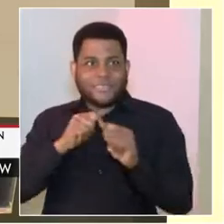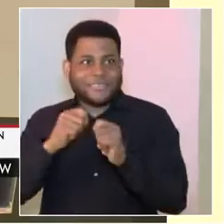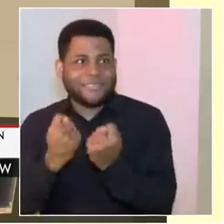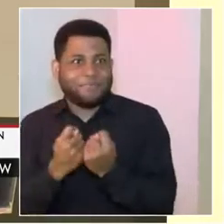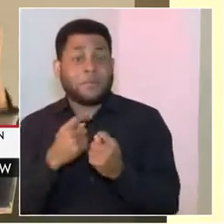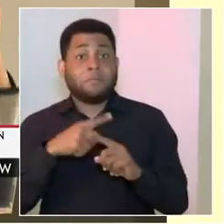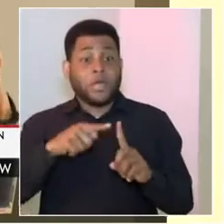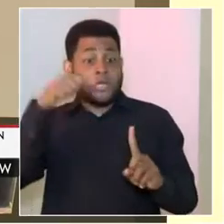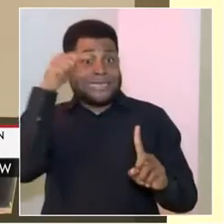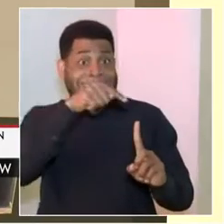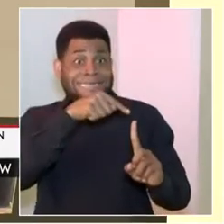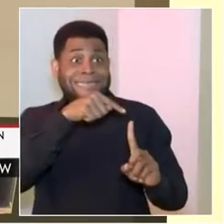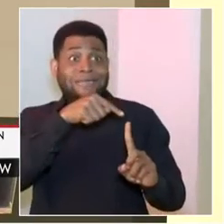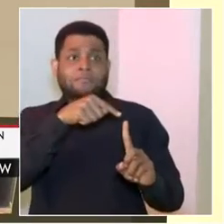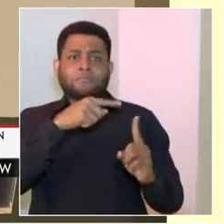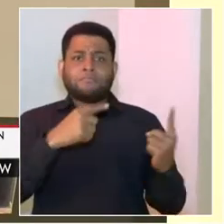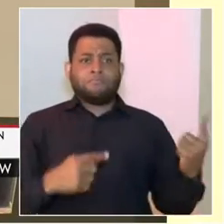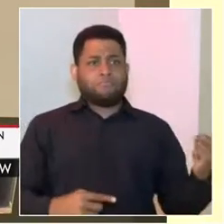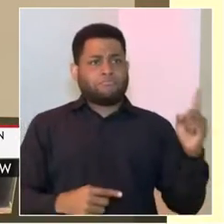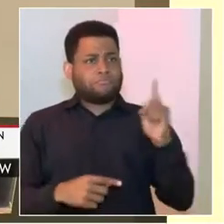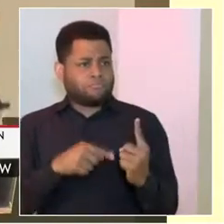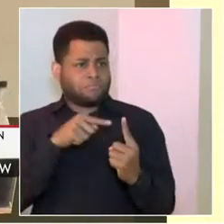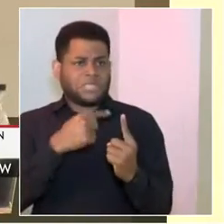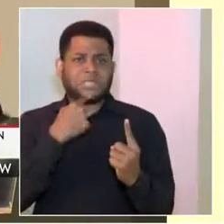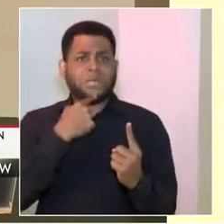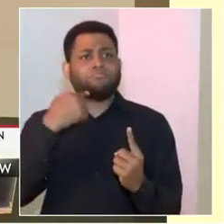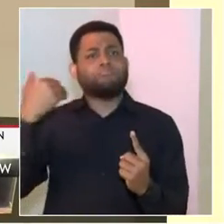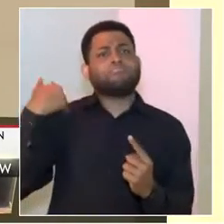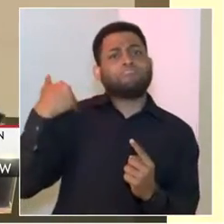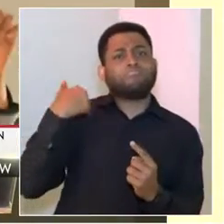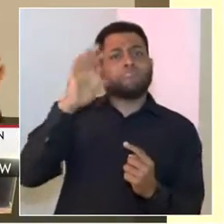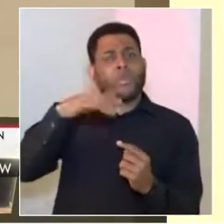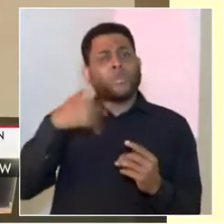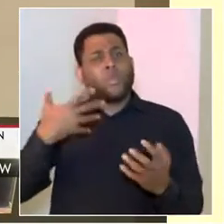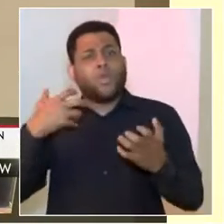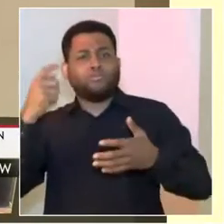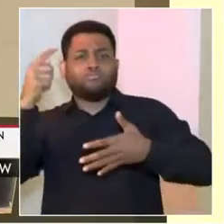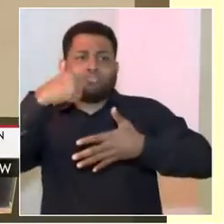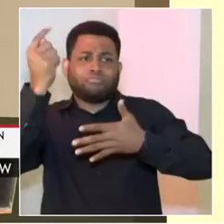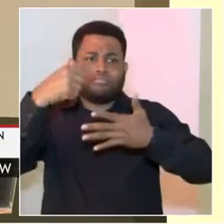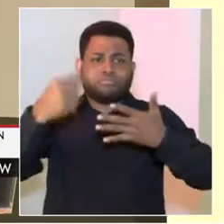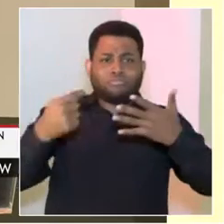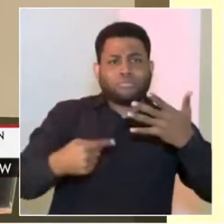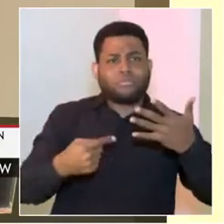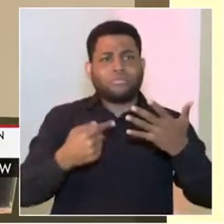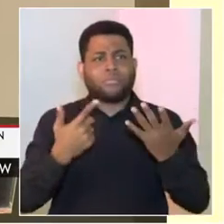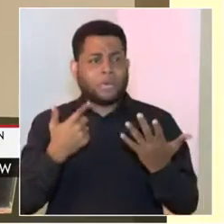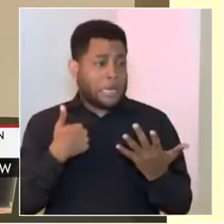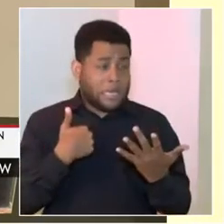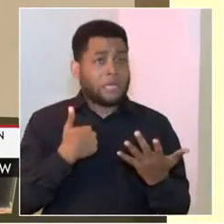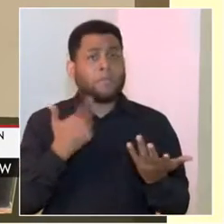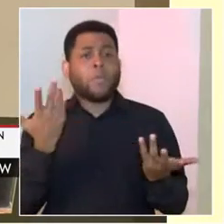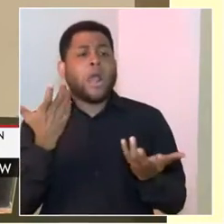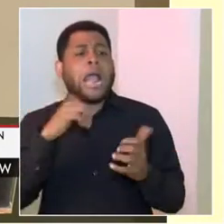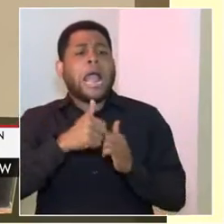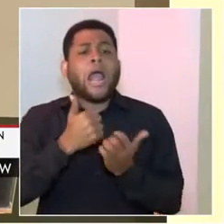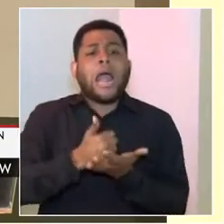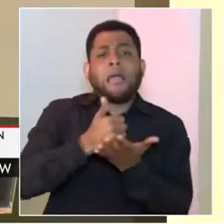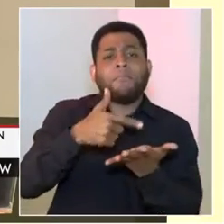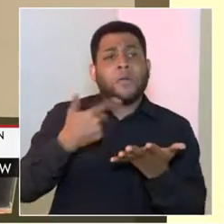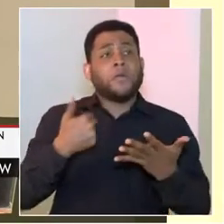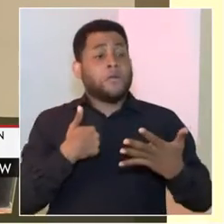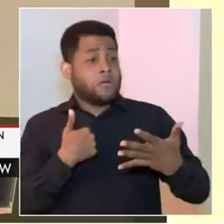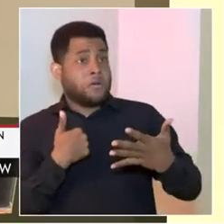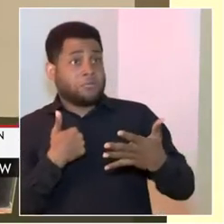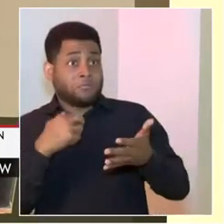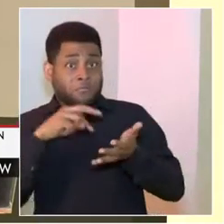can do. This is what we want to do. And this is what we're going to do, whether it's working with our retailers hand in hand, which